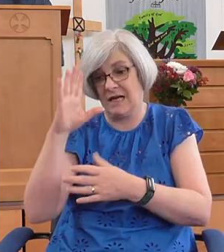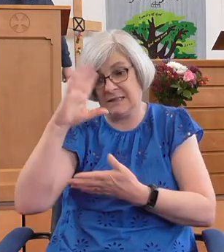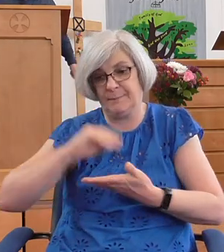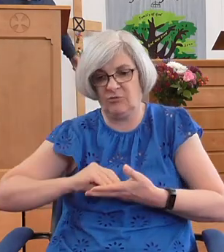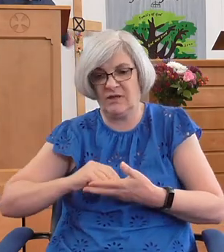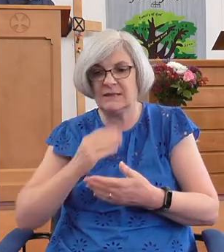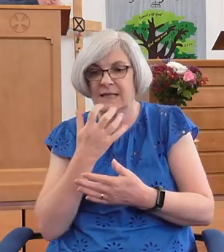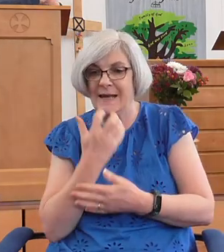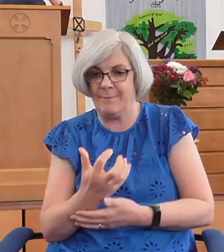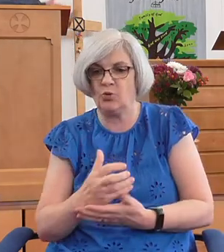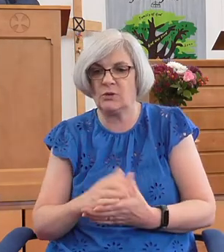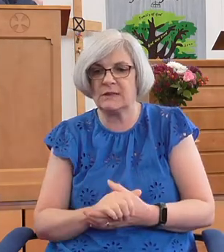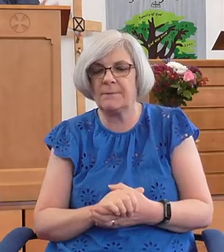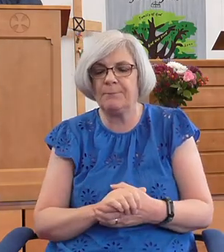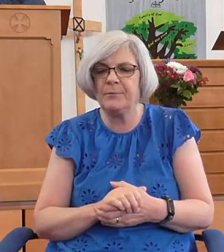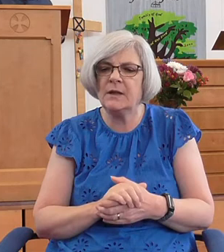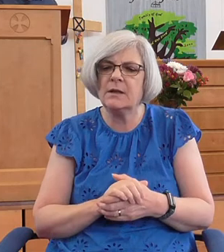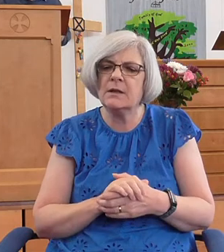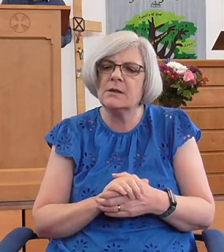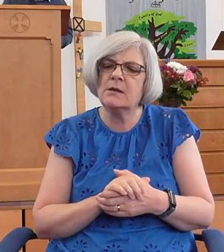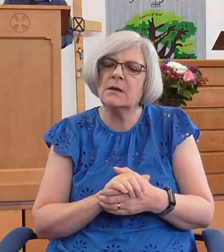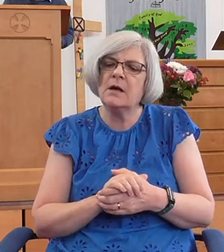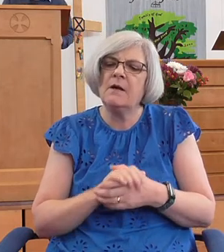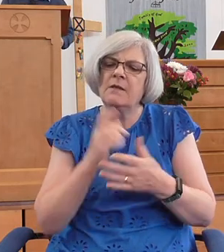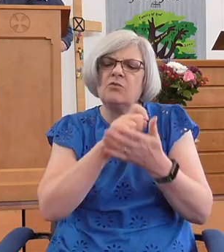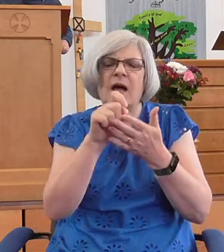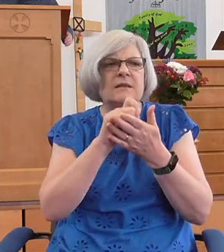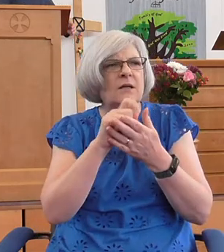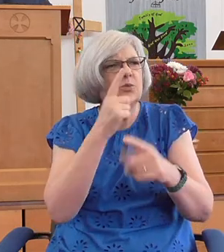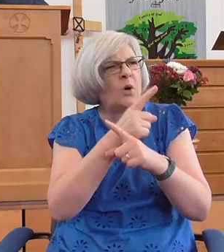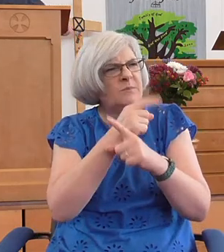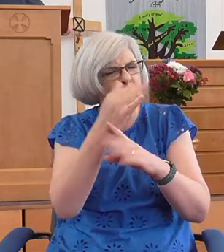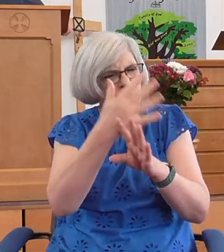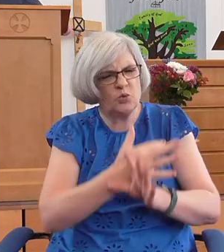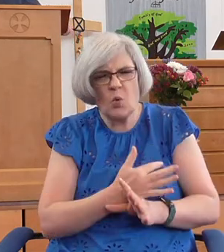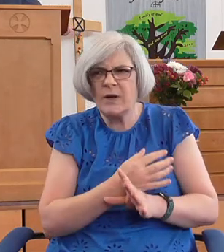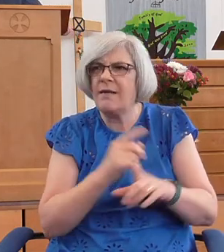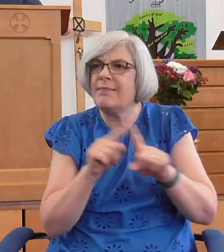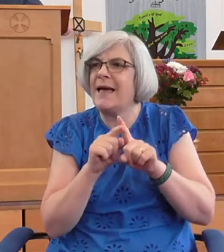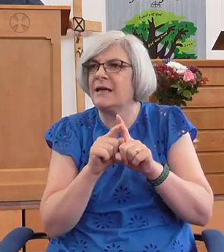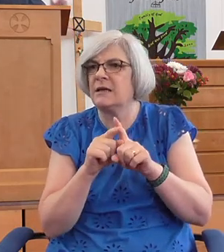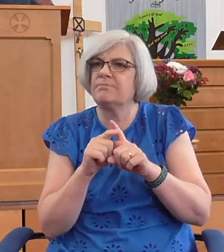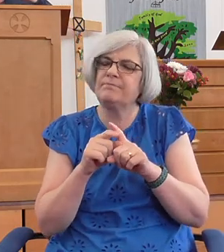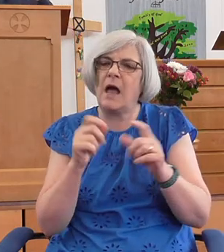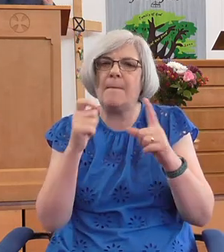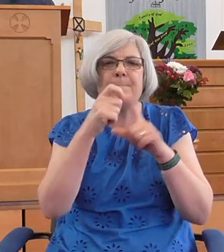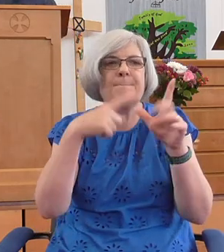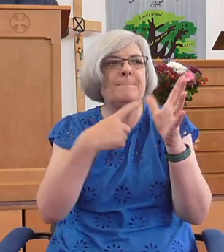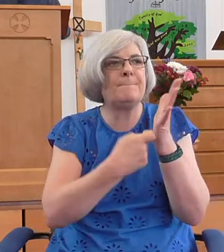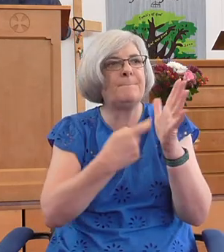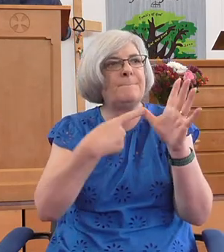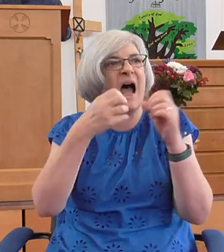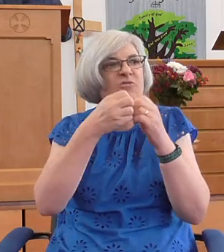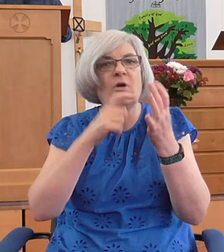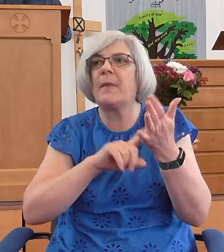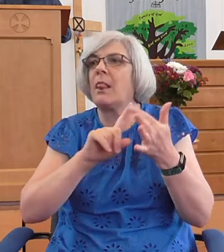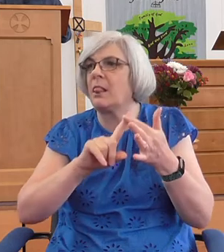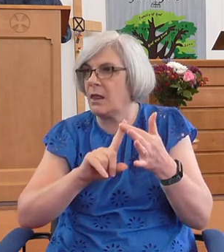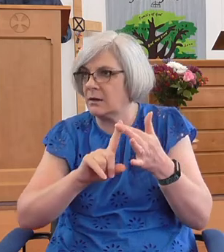The writer uses that old story as a sort of parable or illustration.